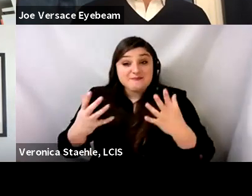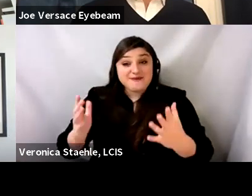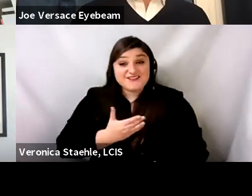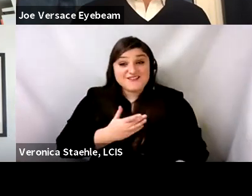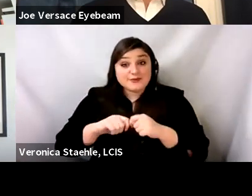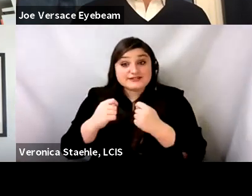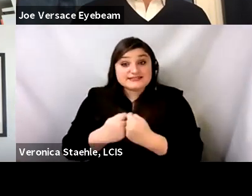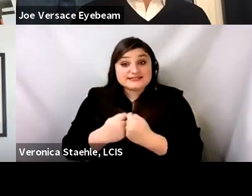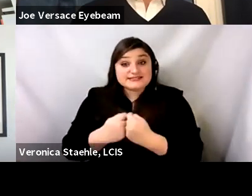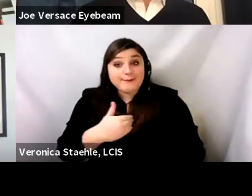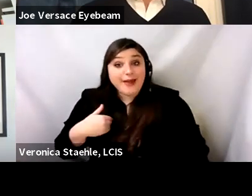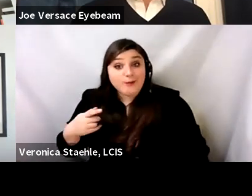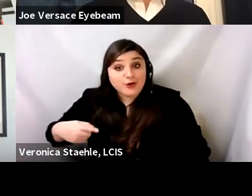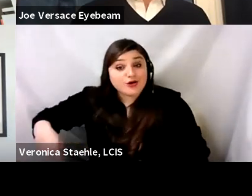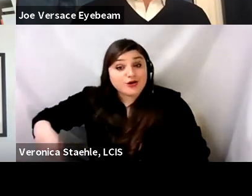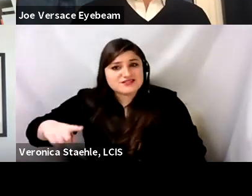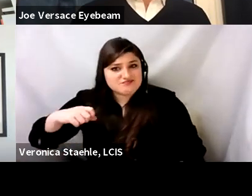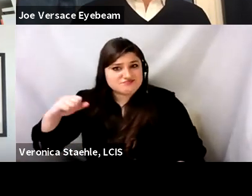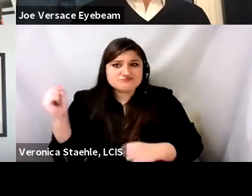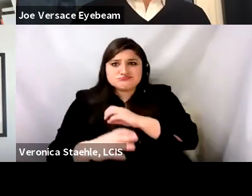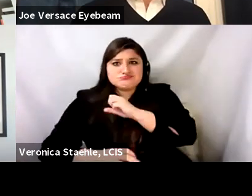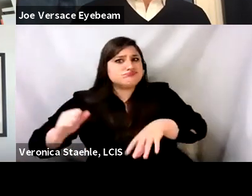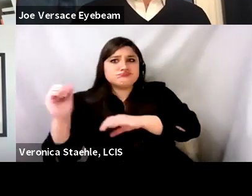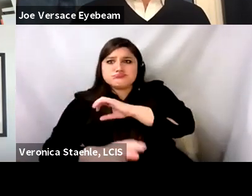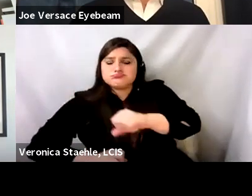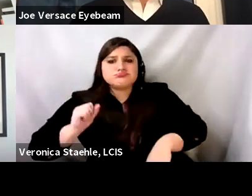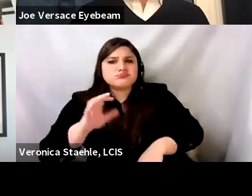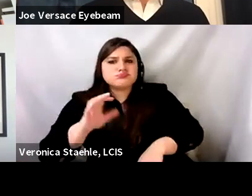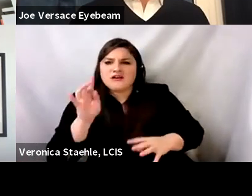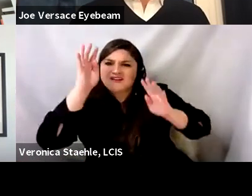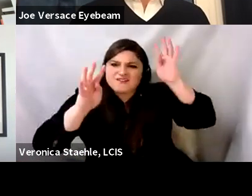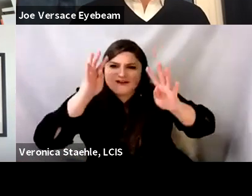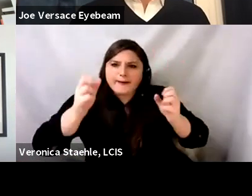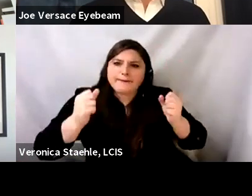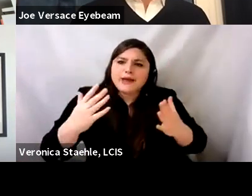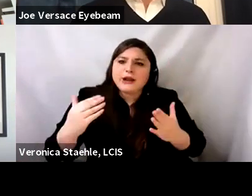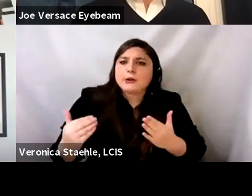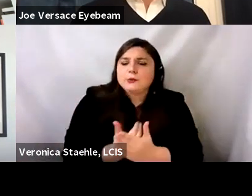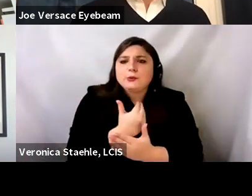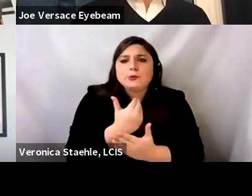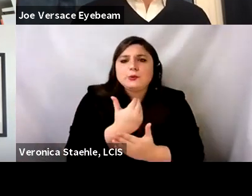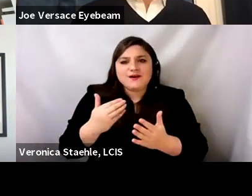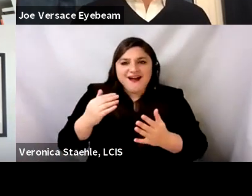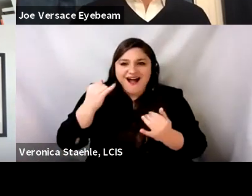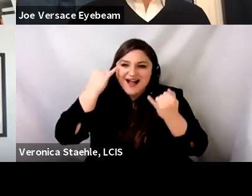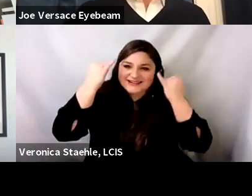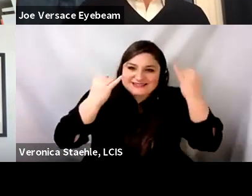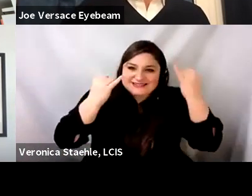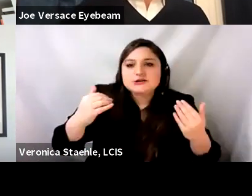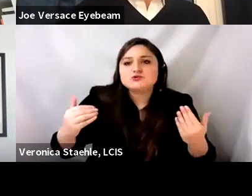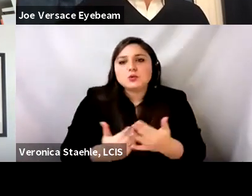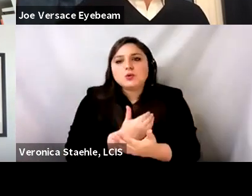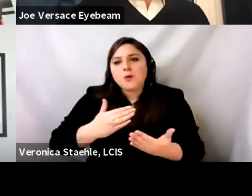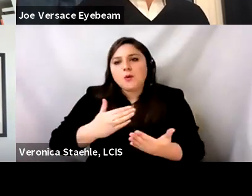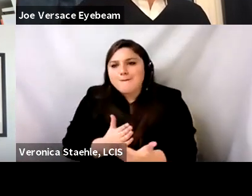of crafting ways that we could navigate as we needed to make sure that we